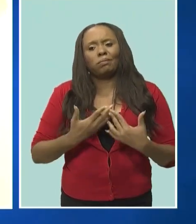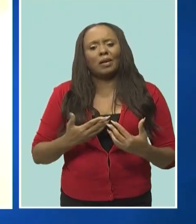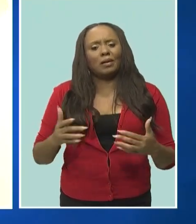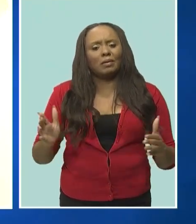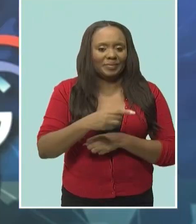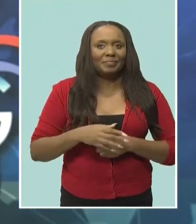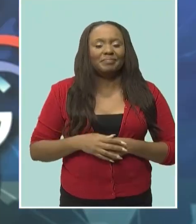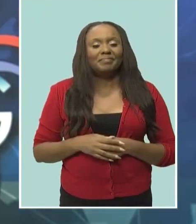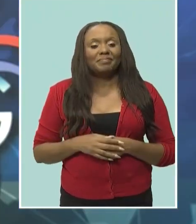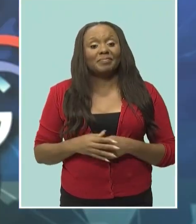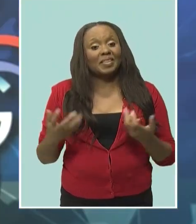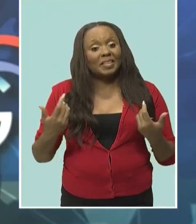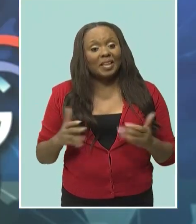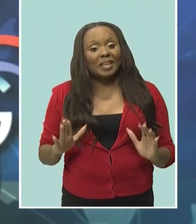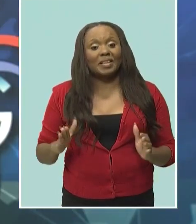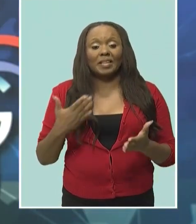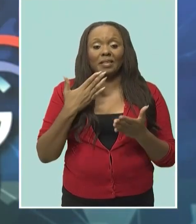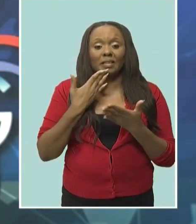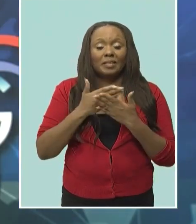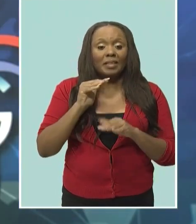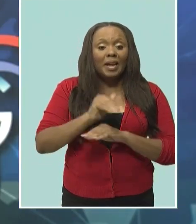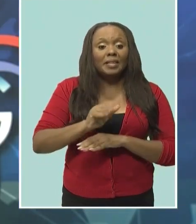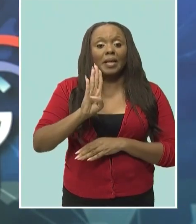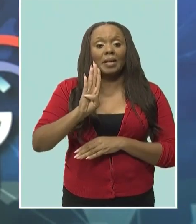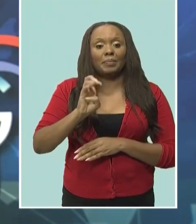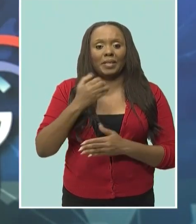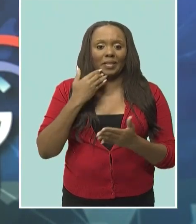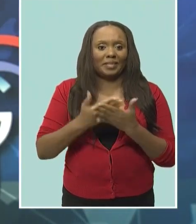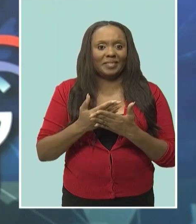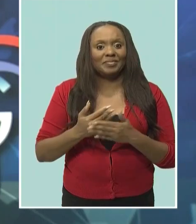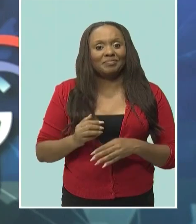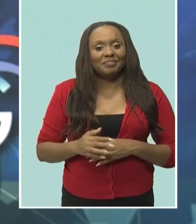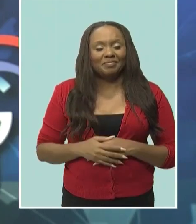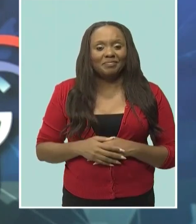before. That's our news. Good night, and be good.